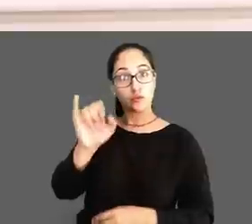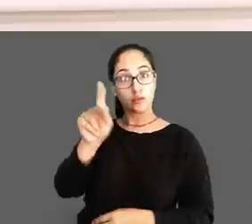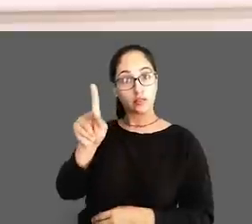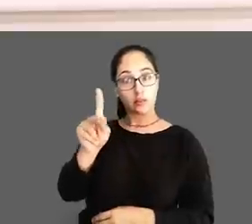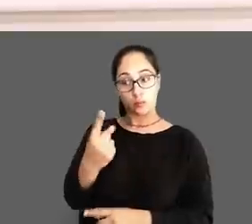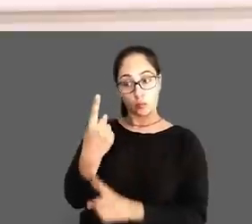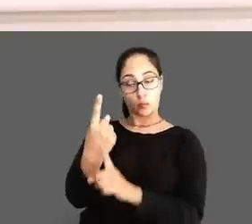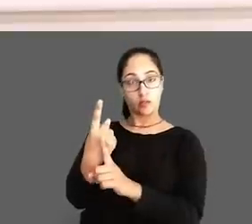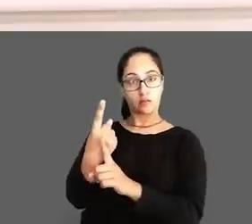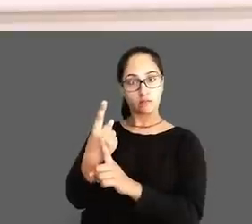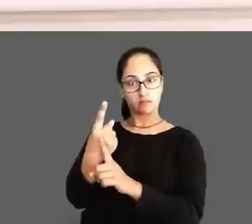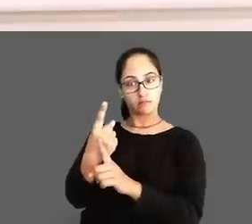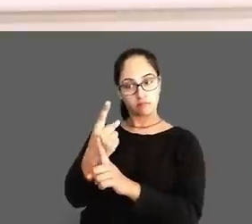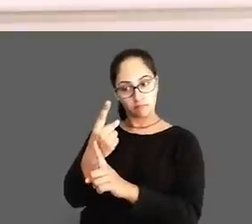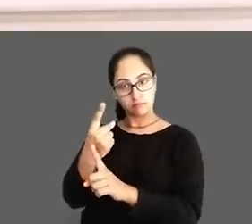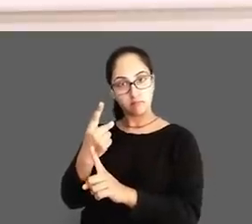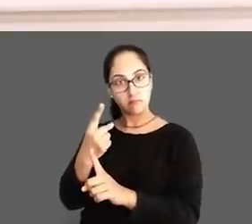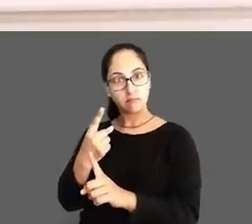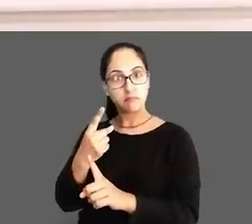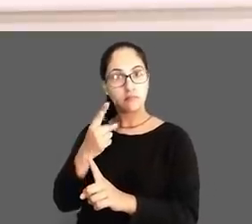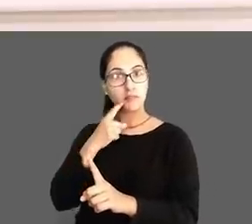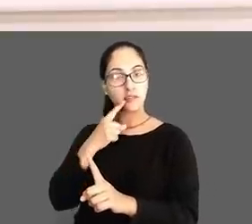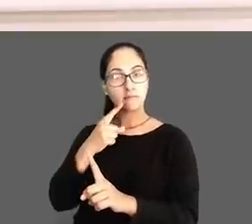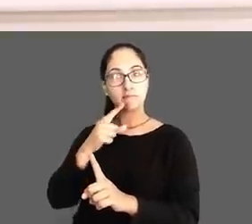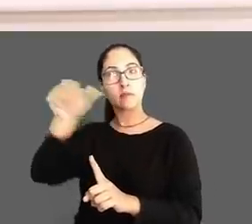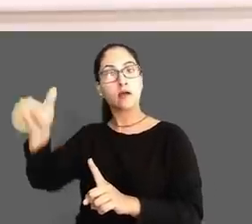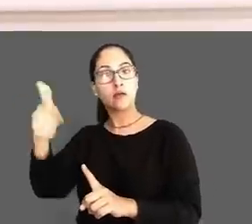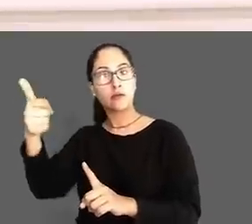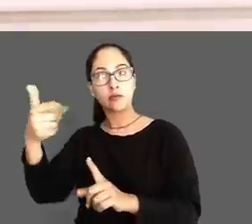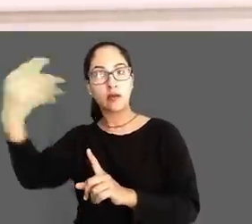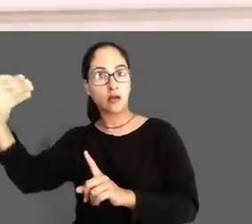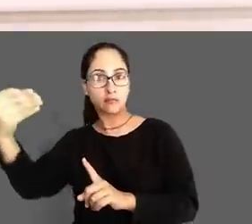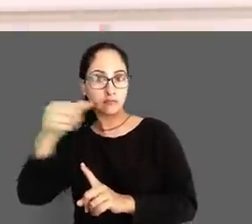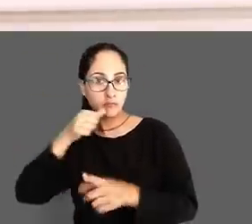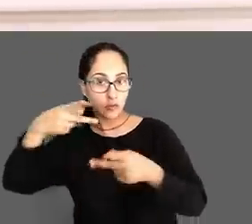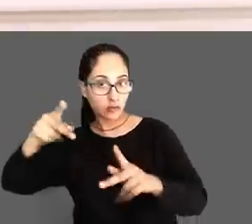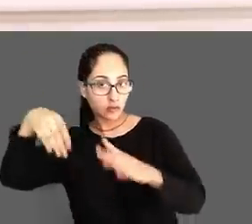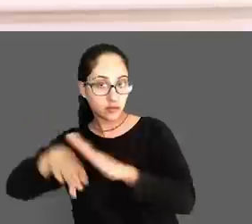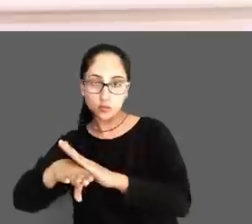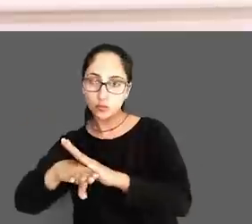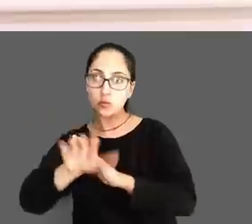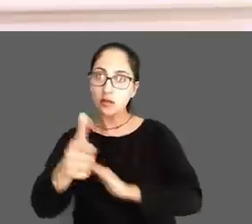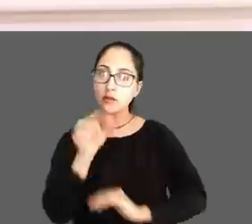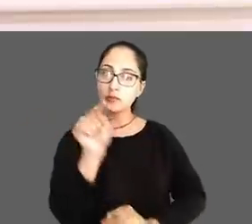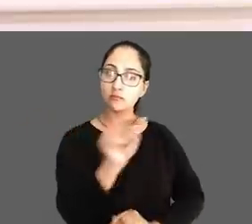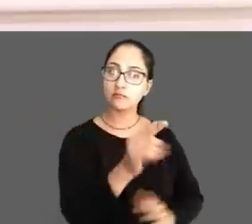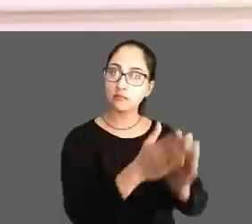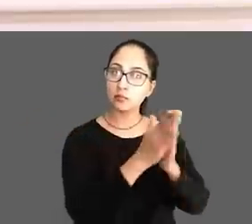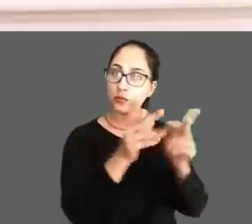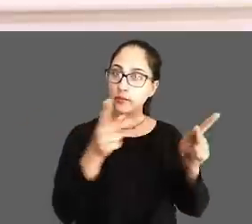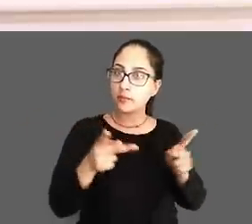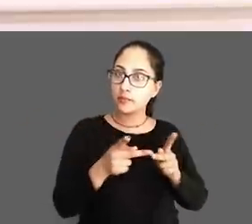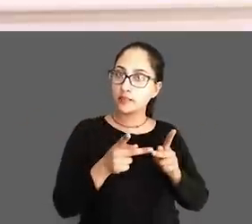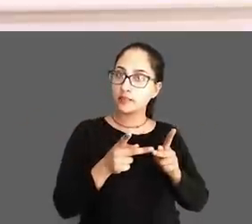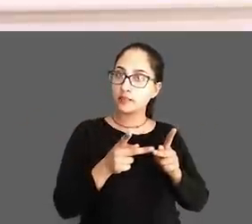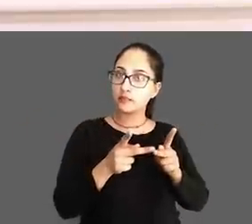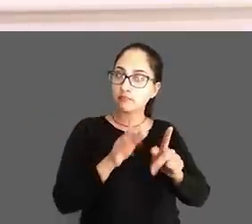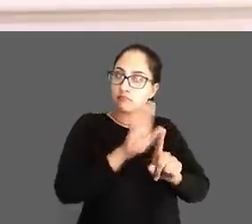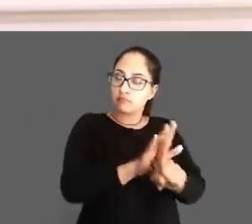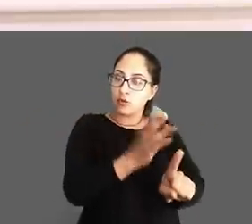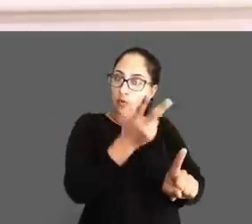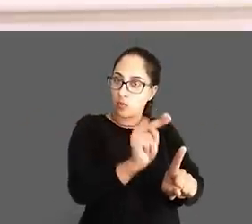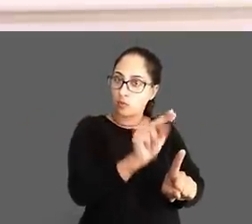the Ismaili tariqa. There are other places of worship that are specifically for practices of those tariqas.